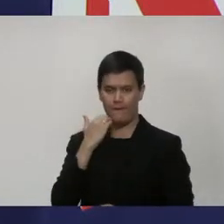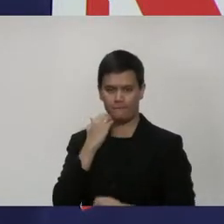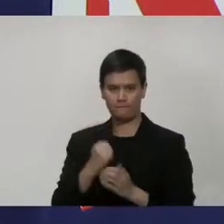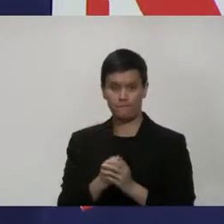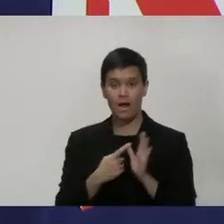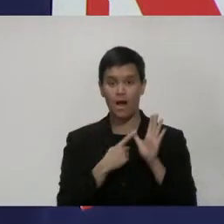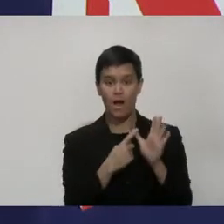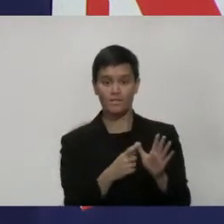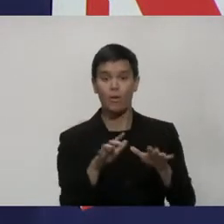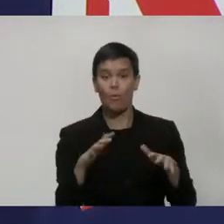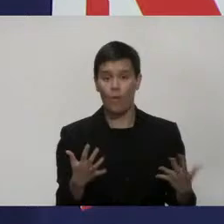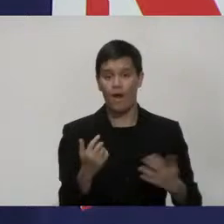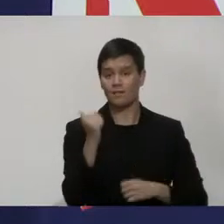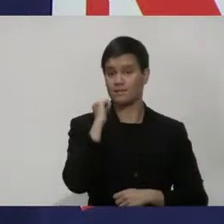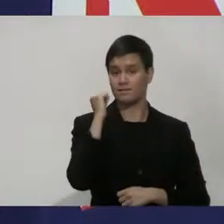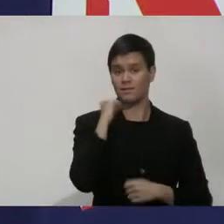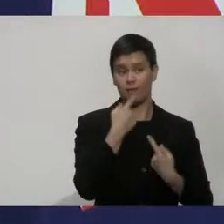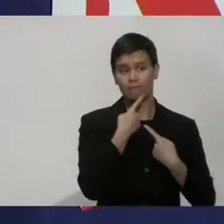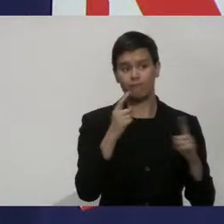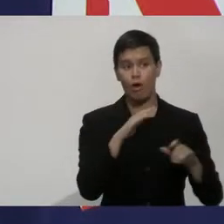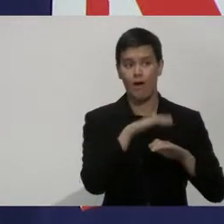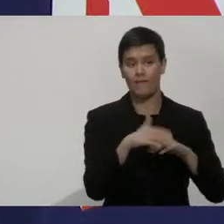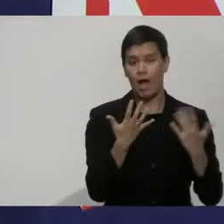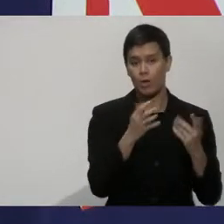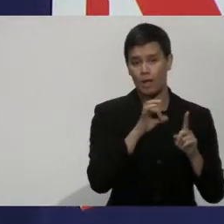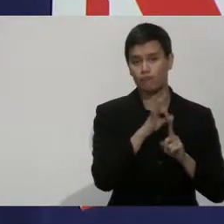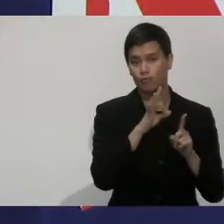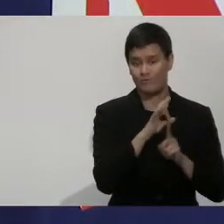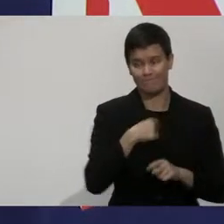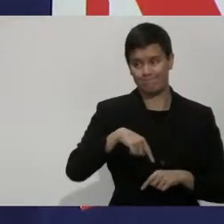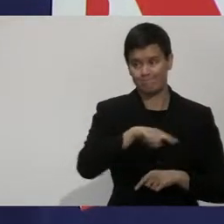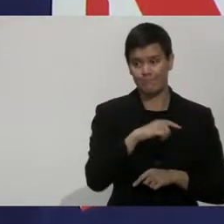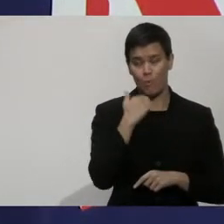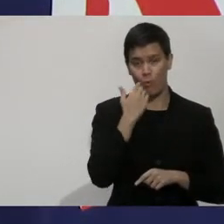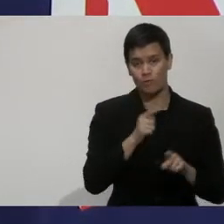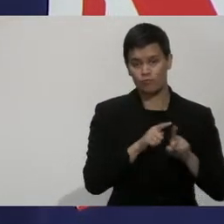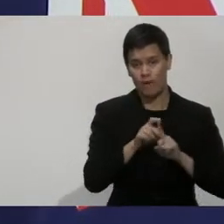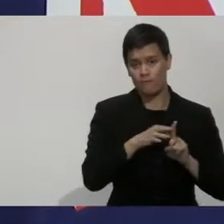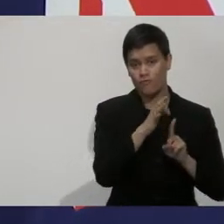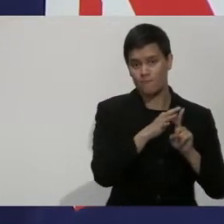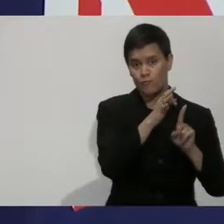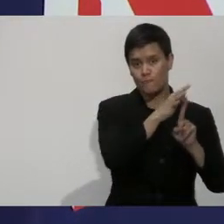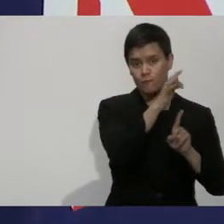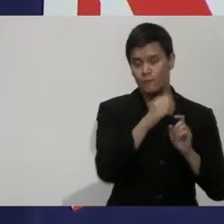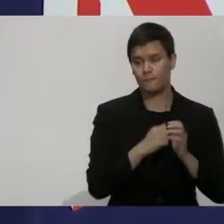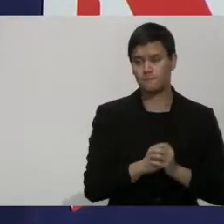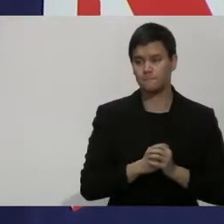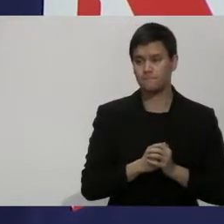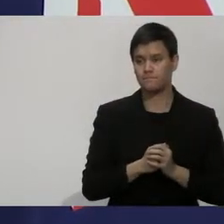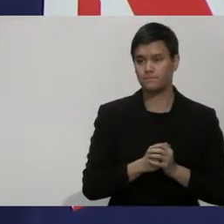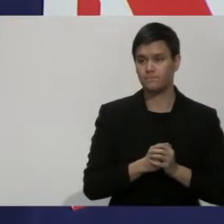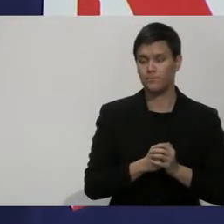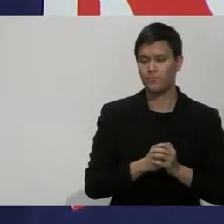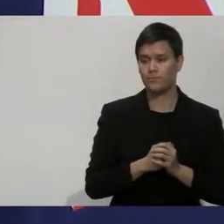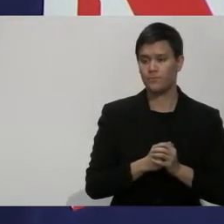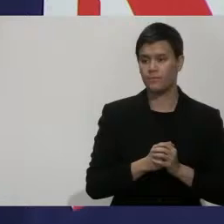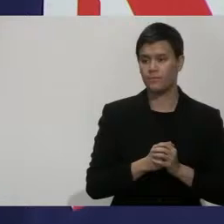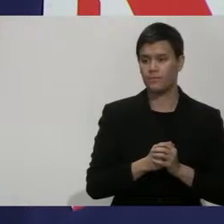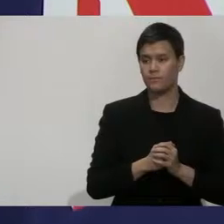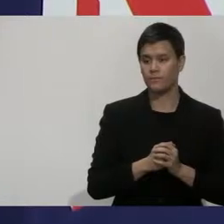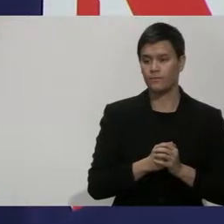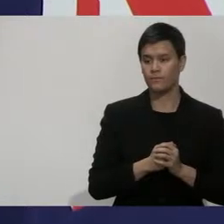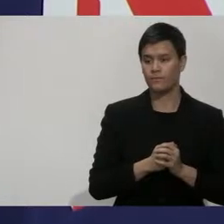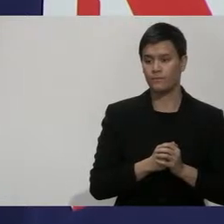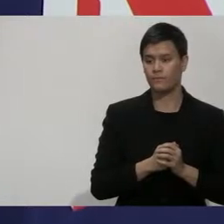that. In the testing space, obviously the COVID tests are free to the consumer, but what assurances do you have that there's not profiteering going on within